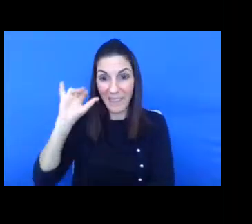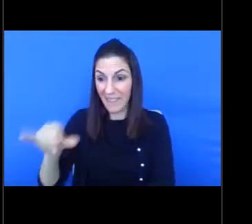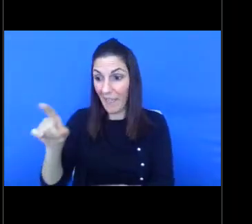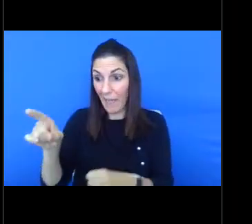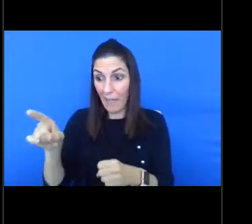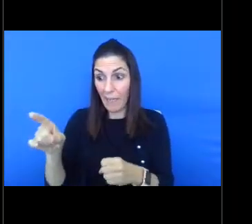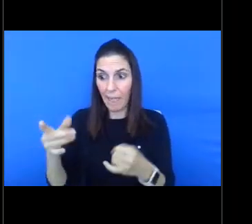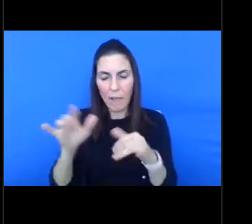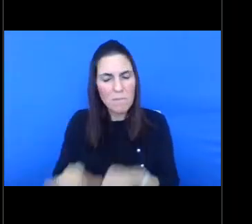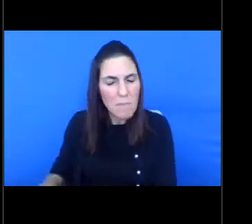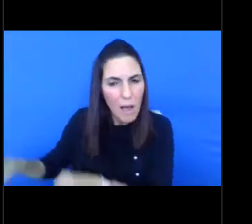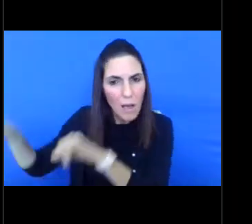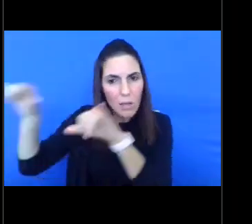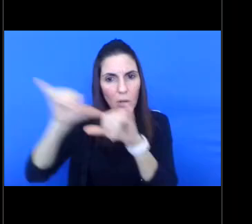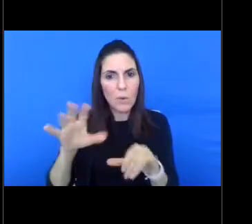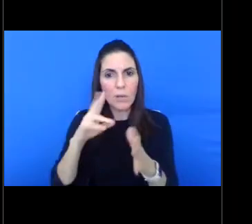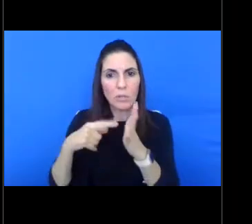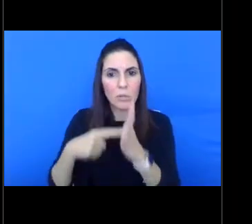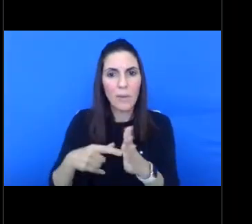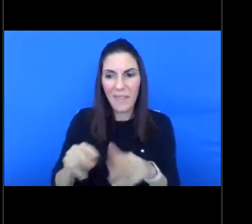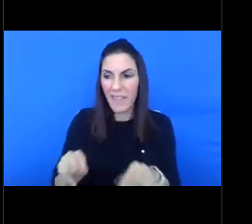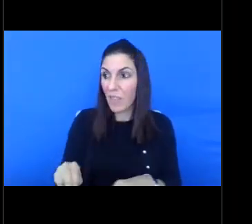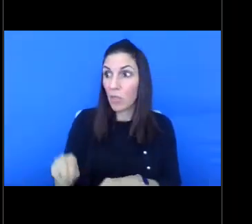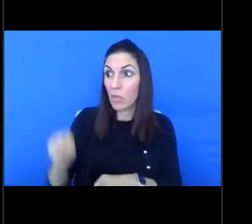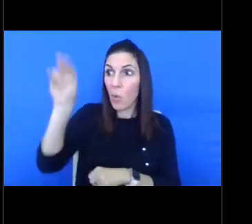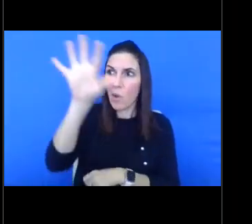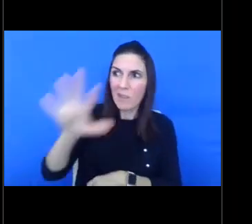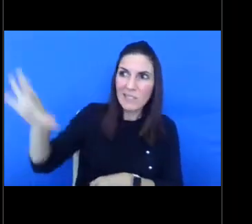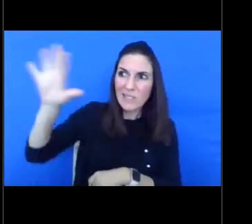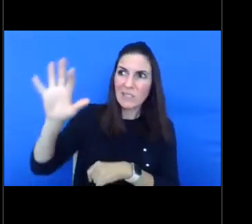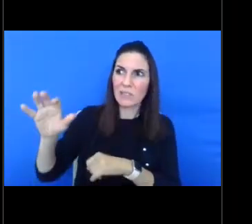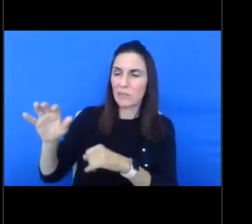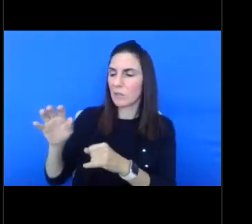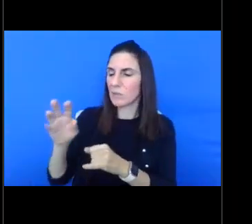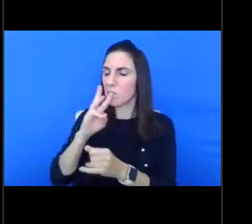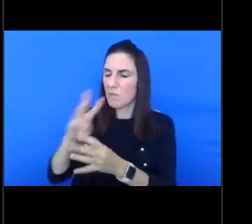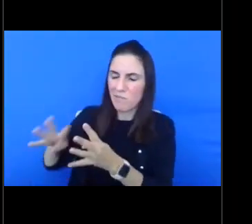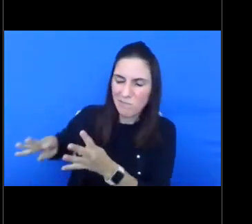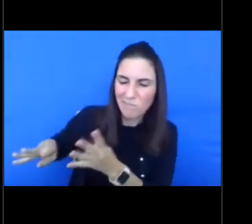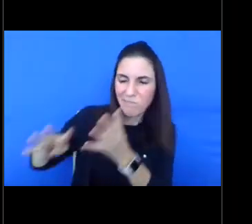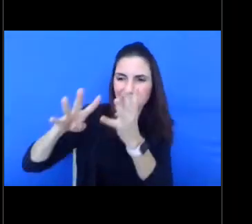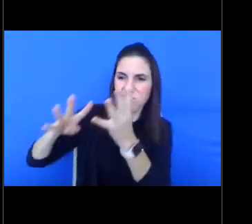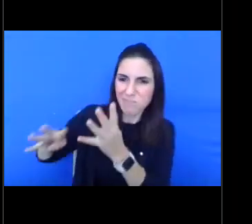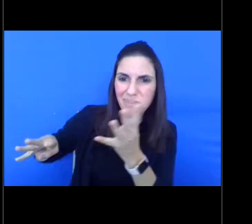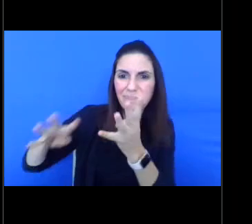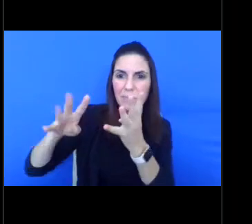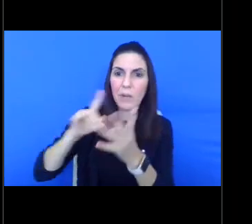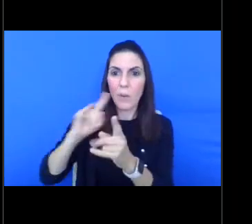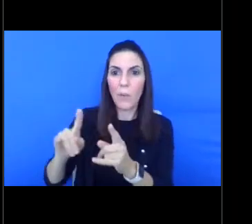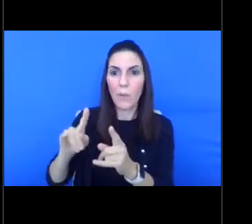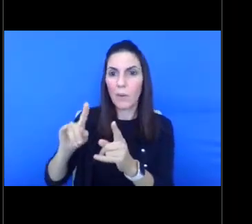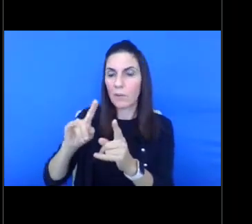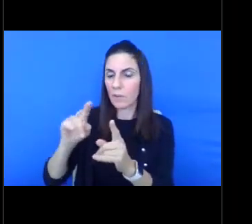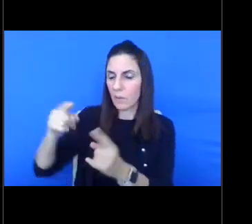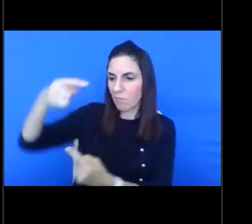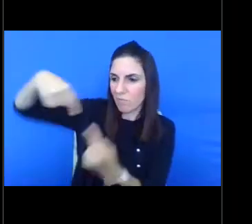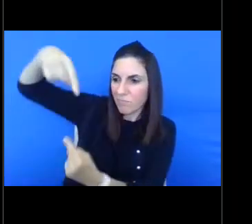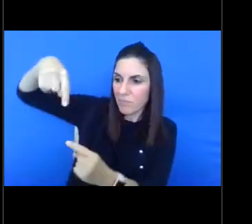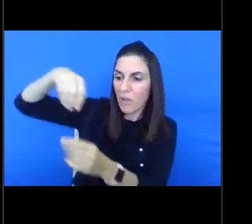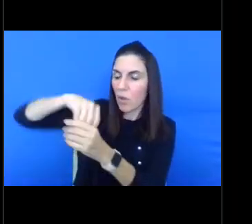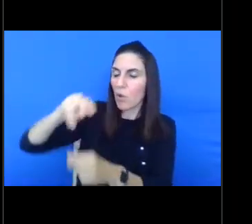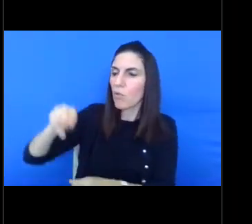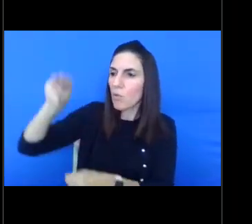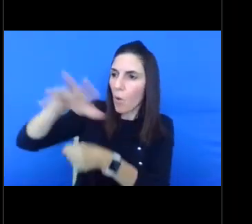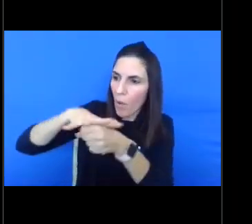play a role in keeping that northern jet stream pretty rigid. So basically, it just starts rotating on the northern portion of the globe. It doesn't really move anywhere. It stays